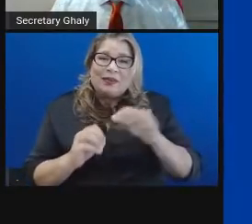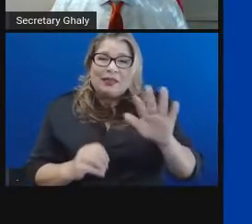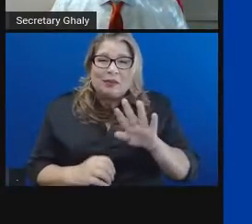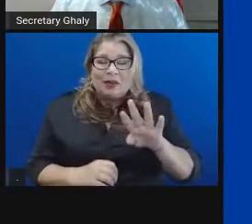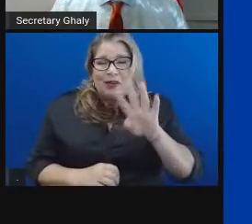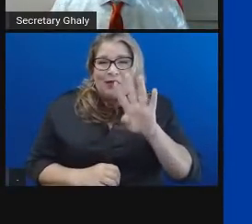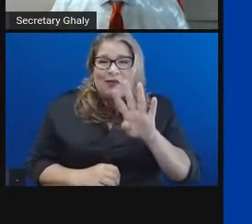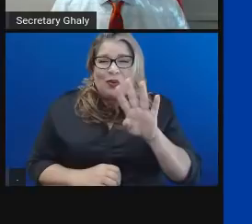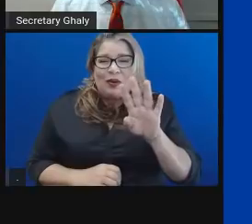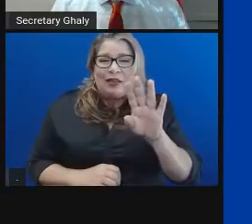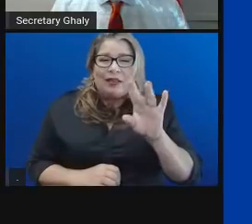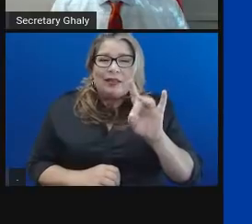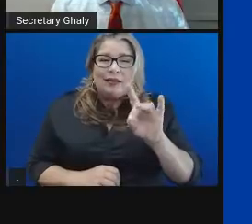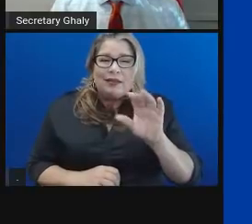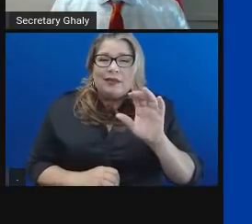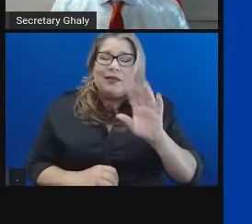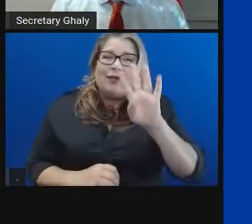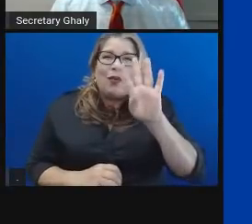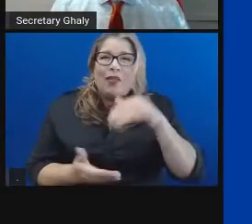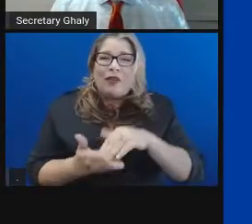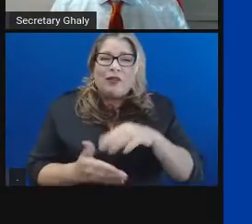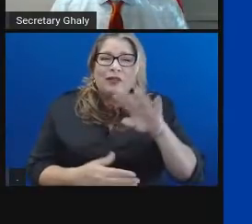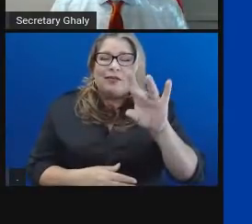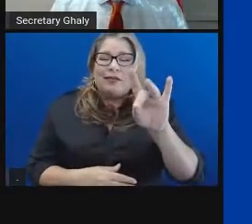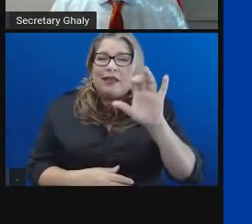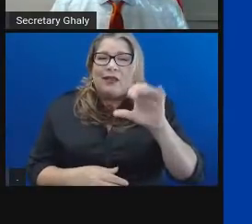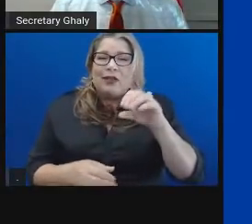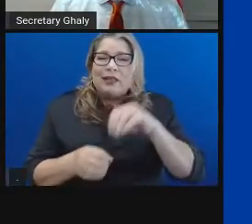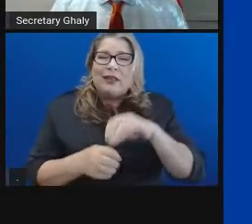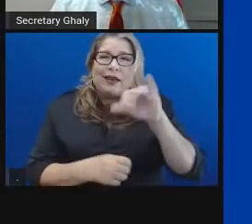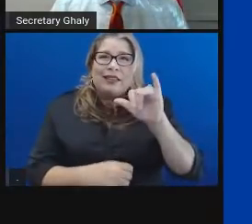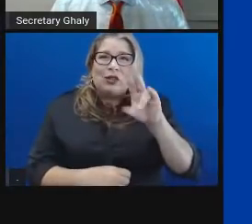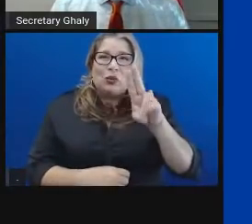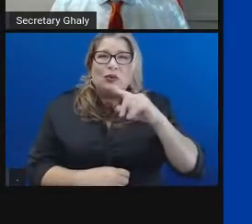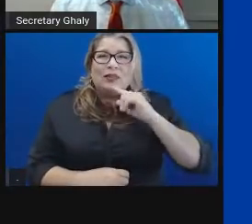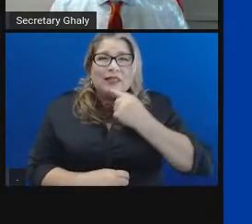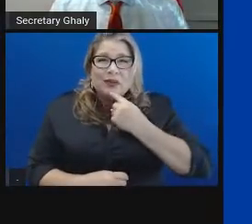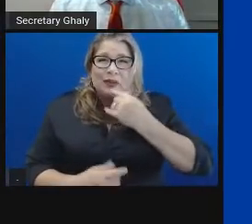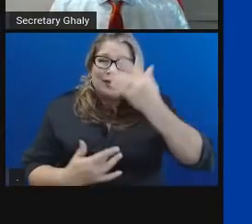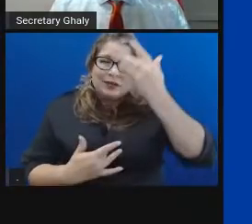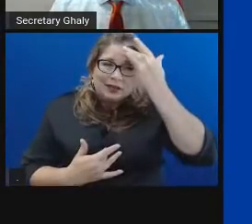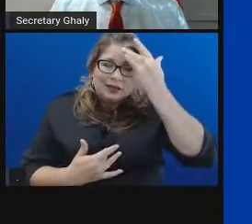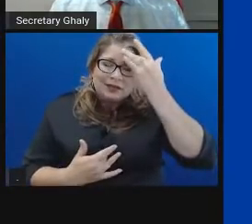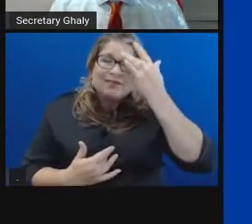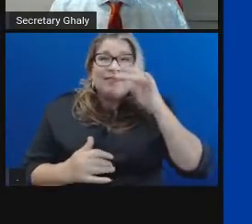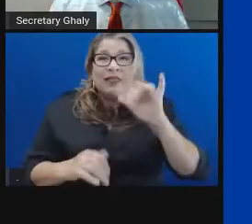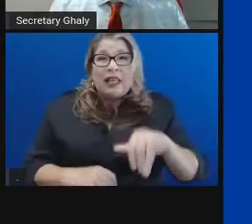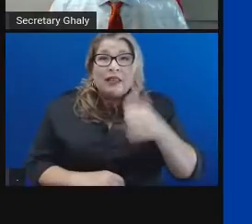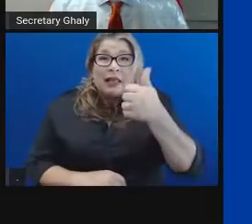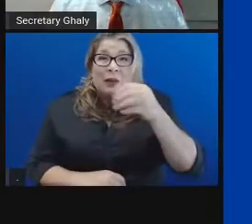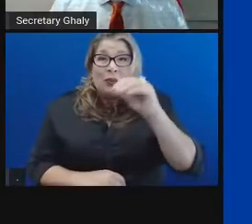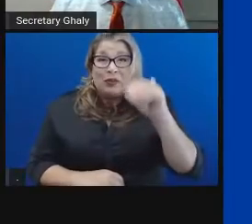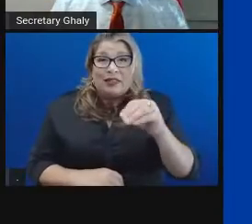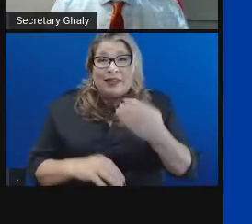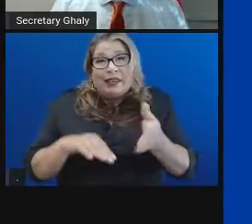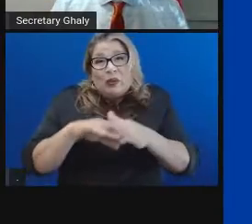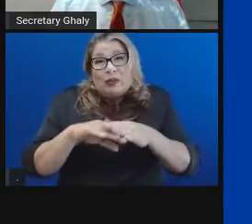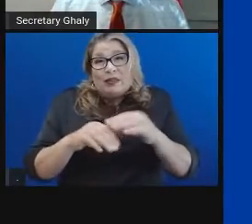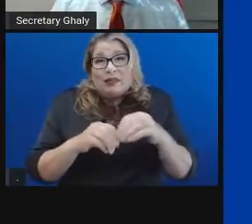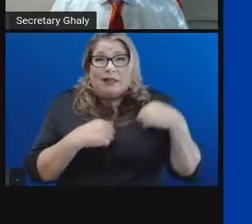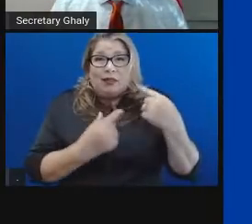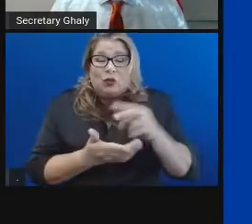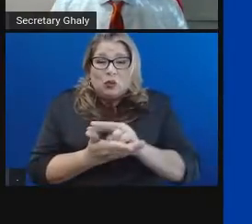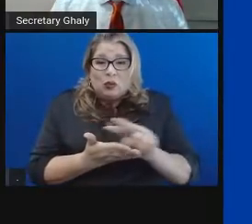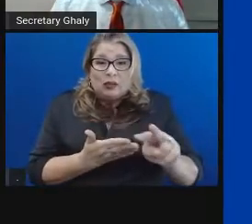individuals in our ICU, still a 10.6% increase in the past 14 days. But yesterday, we actually